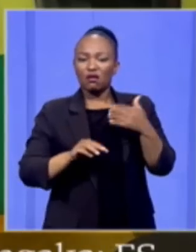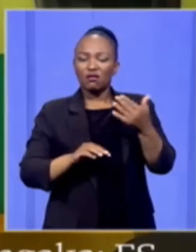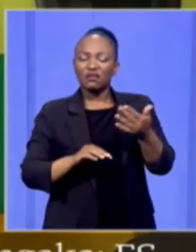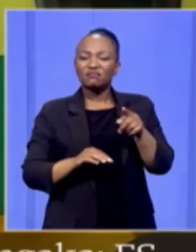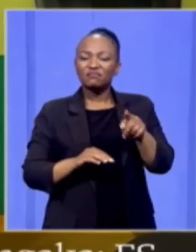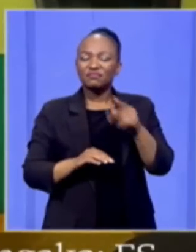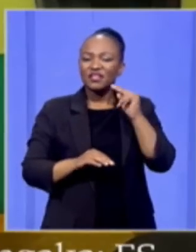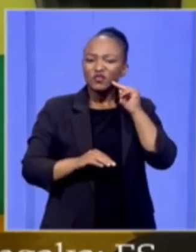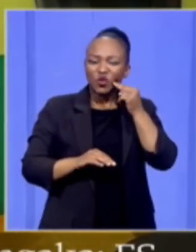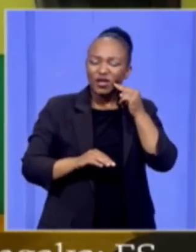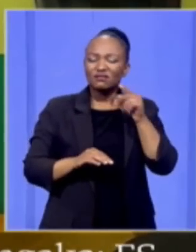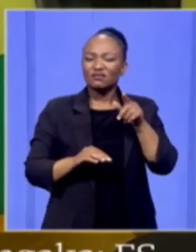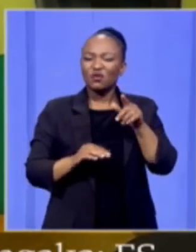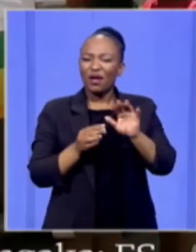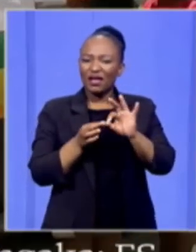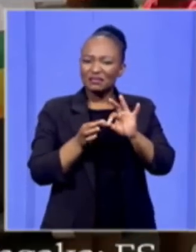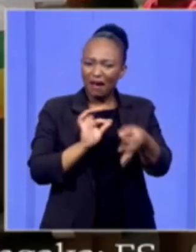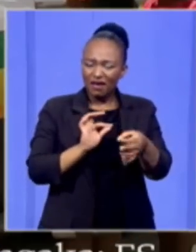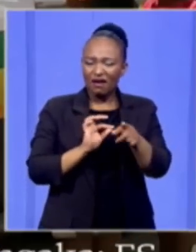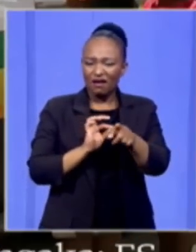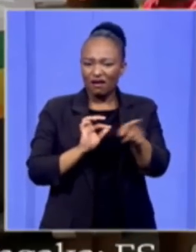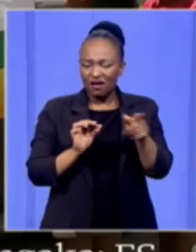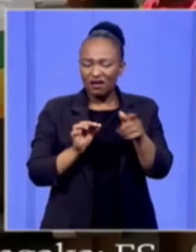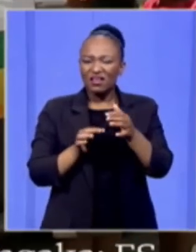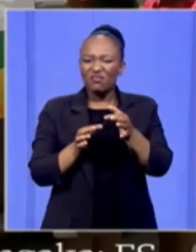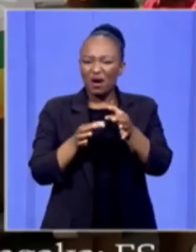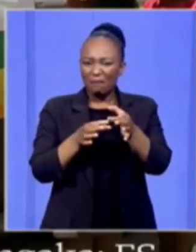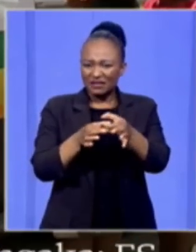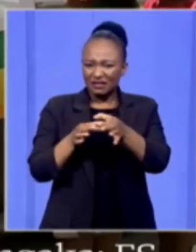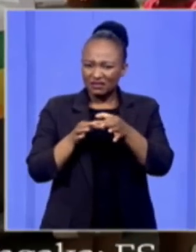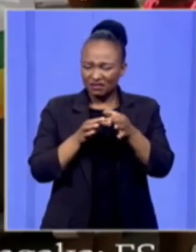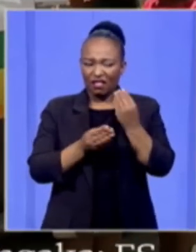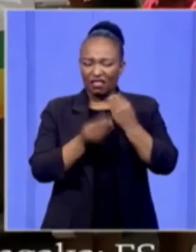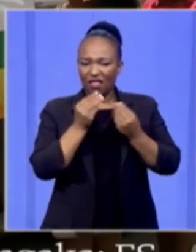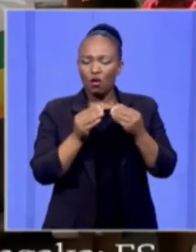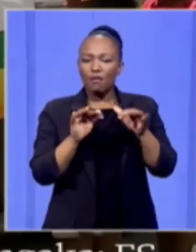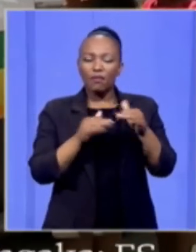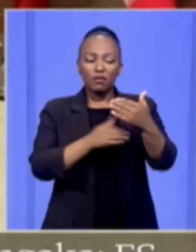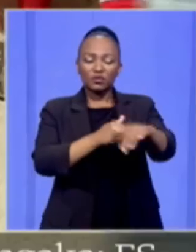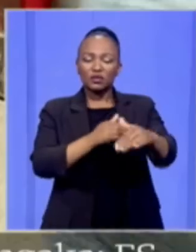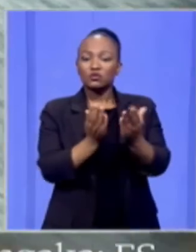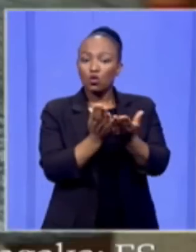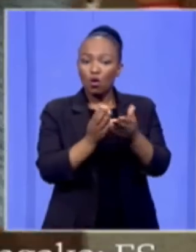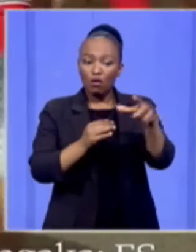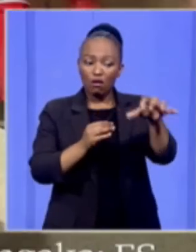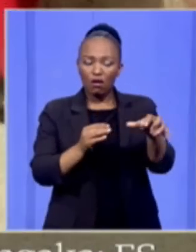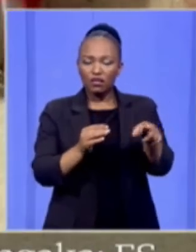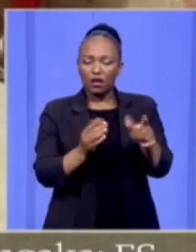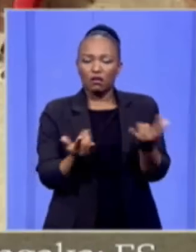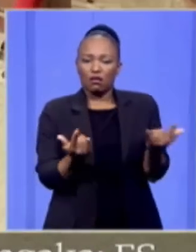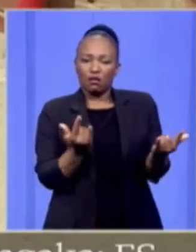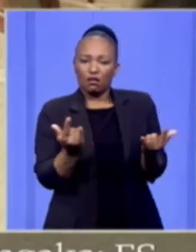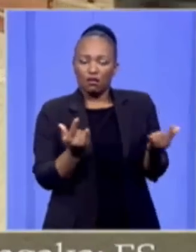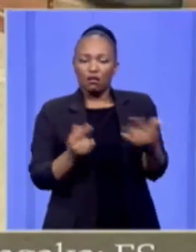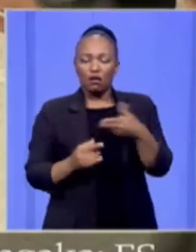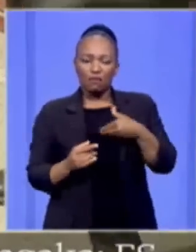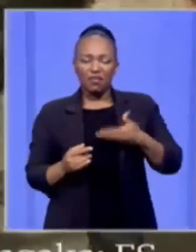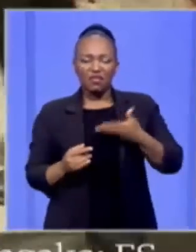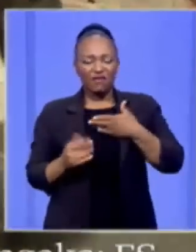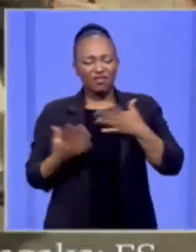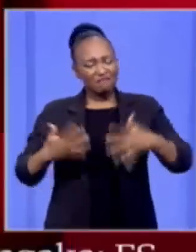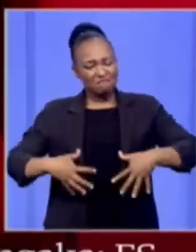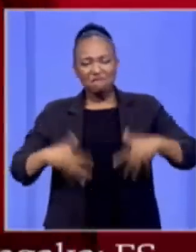tse felletsweng ke nako tse ho tlalehwang di rekilwe ho batho ba rekisang ka ntle ho sekolo. Batswadi ba halefileng ba